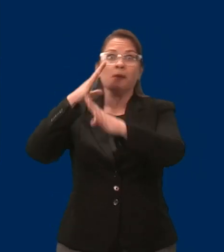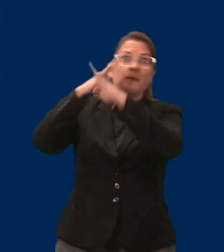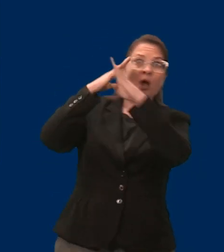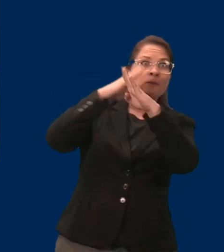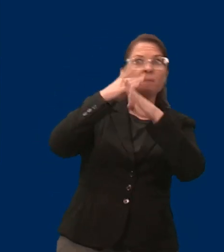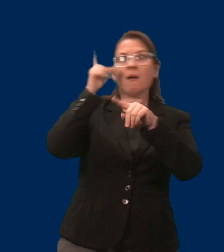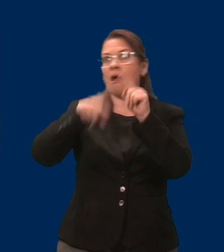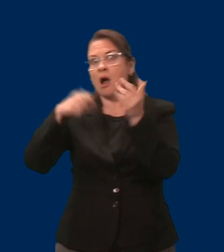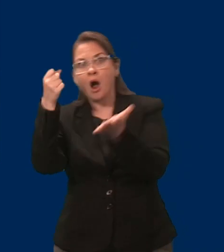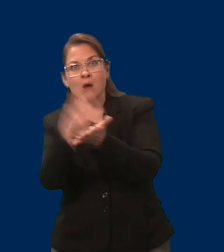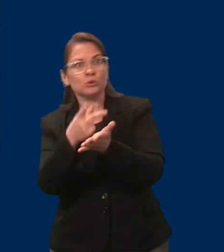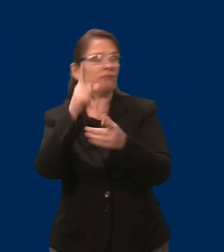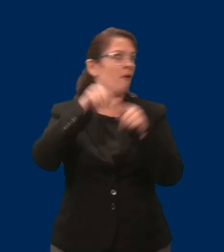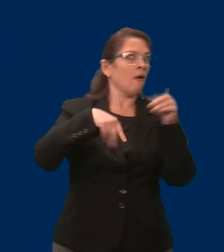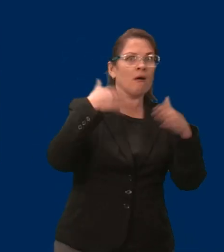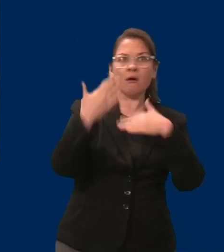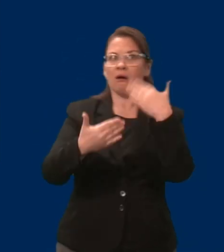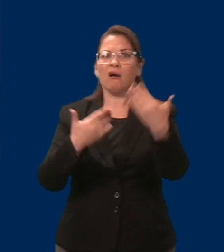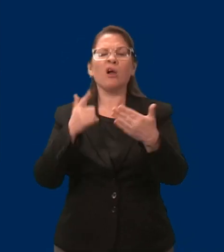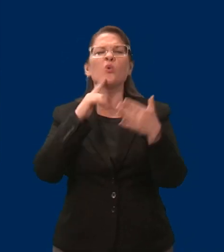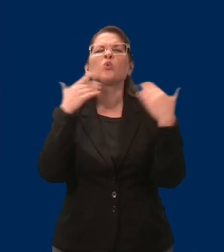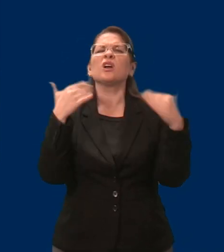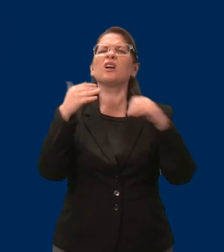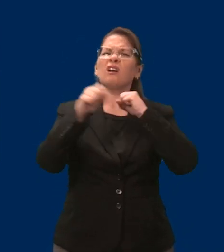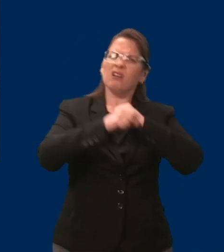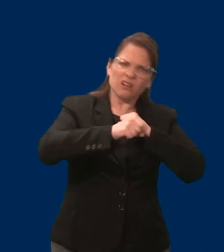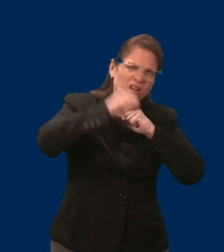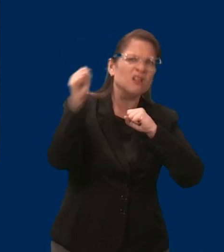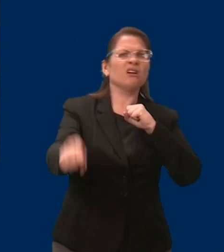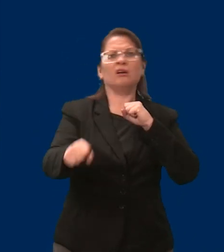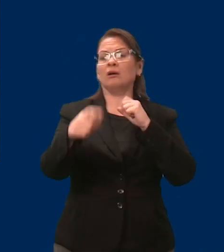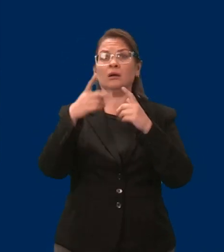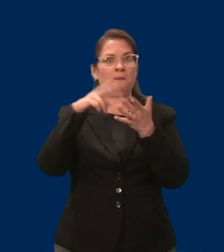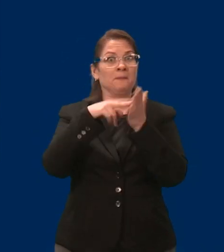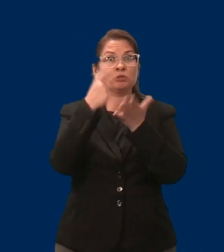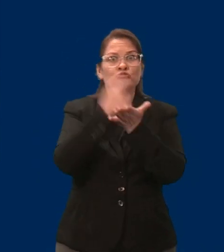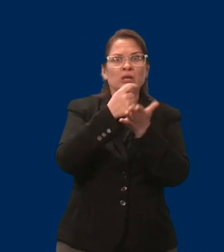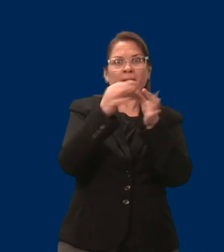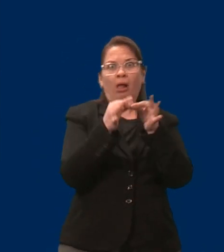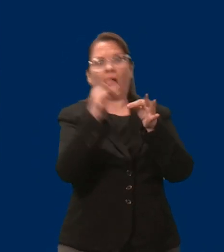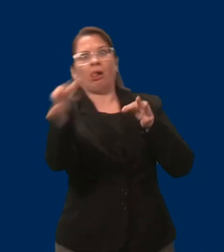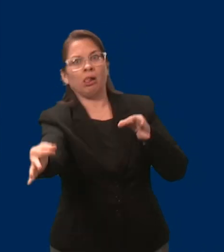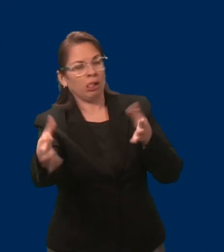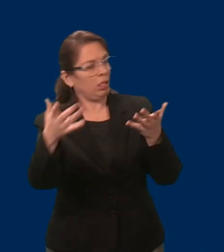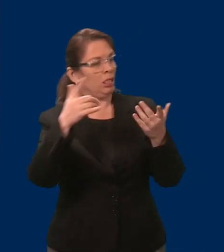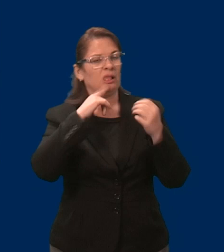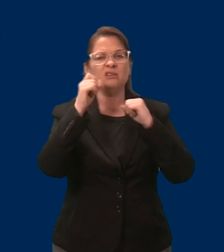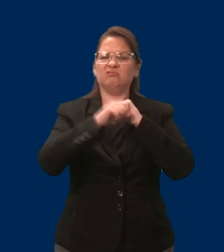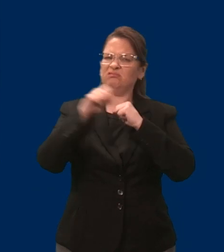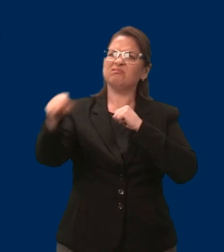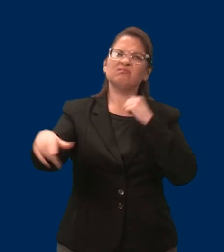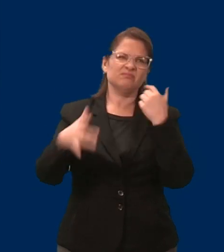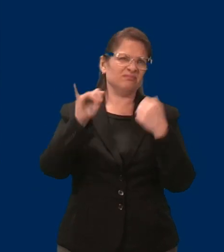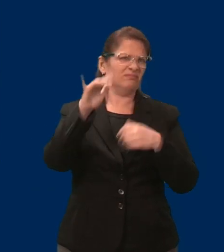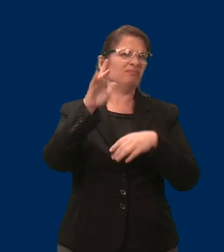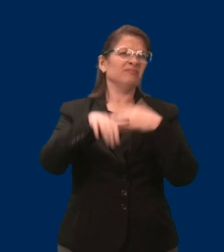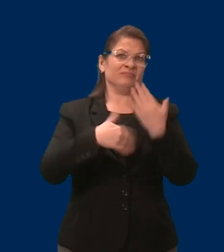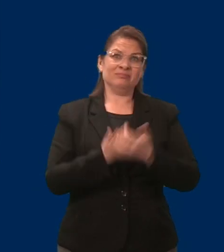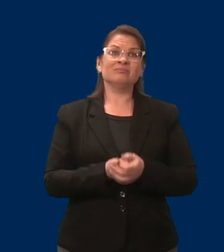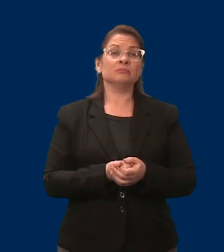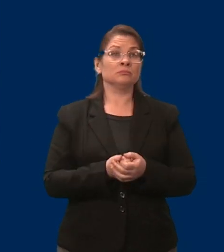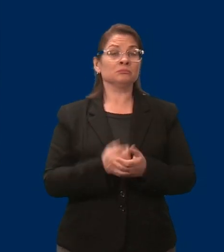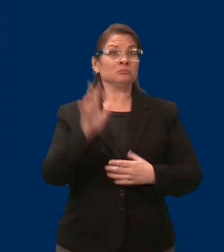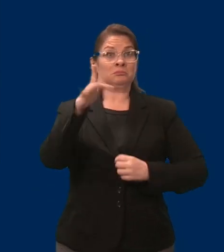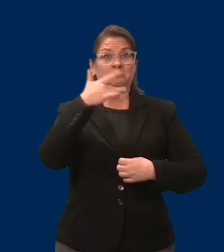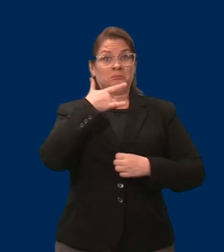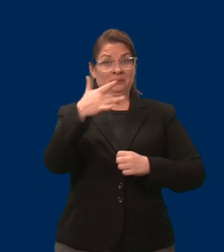face significant delays in receiving that diagnosis and getting to the proper care. In fact, the average time to diagnosis that you'll find cited